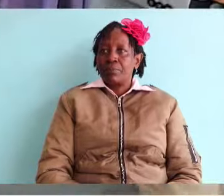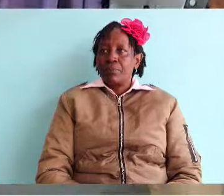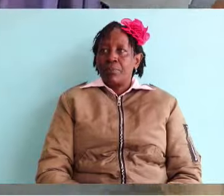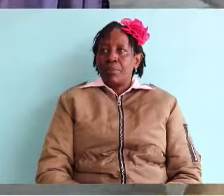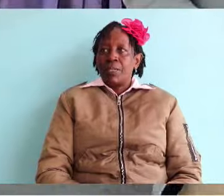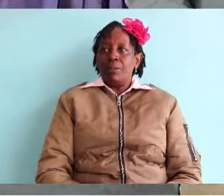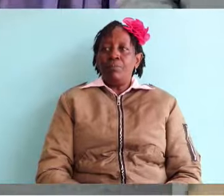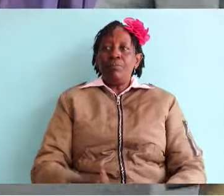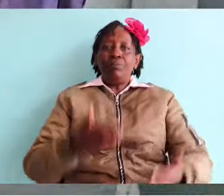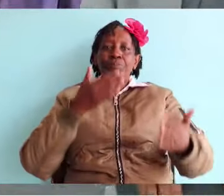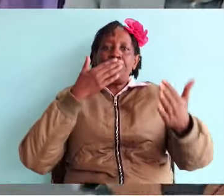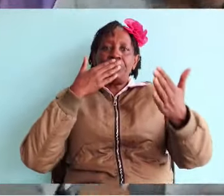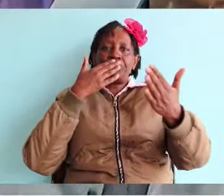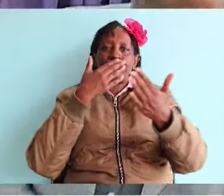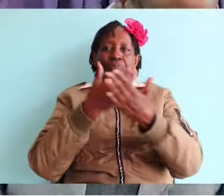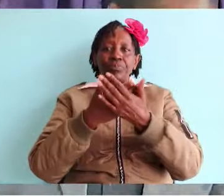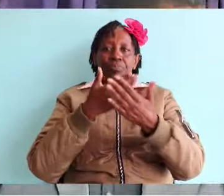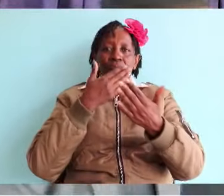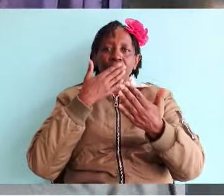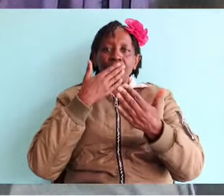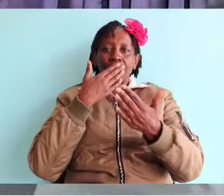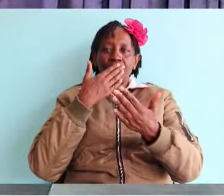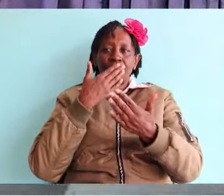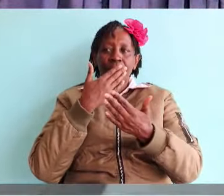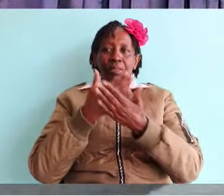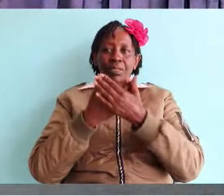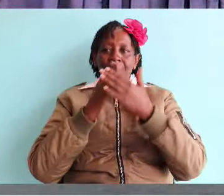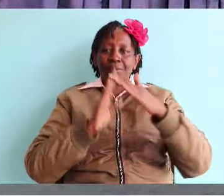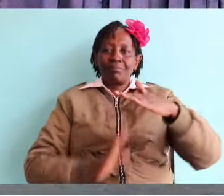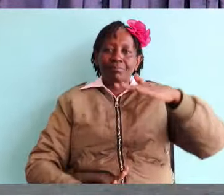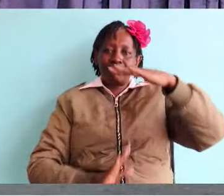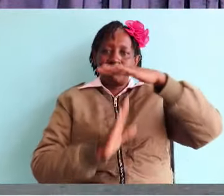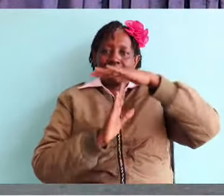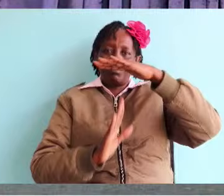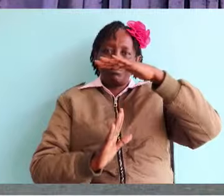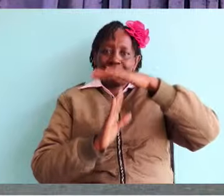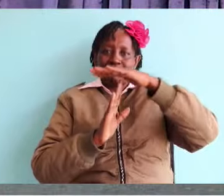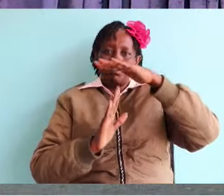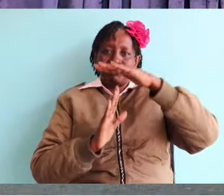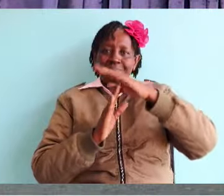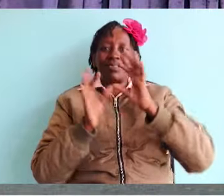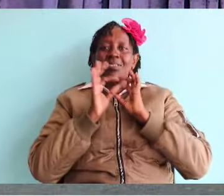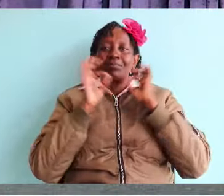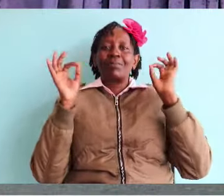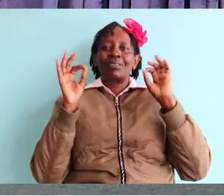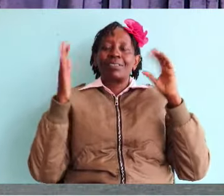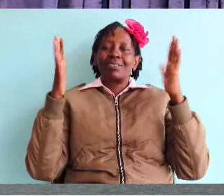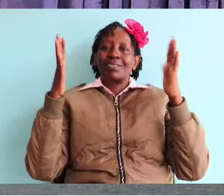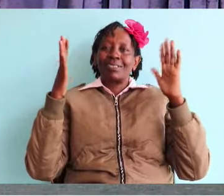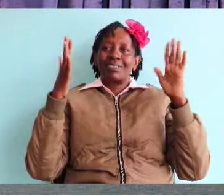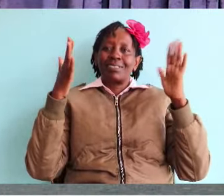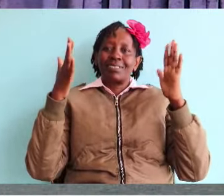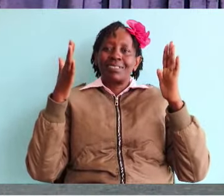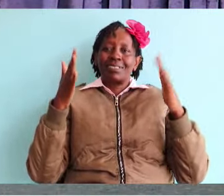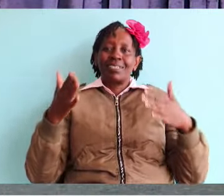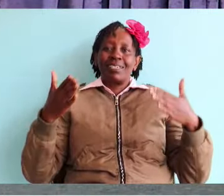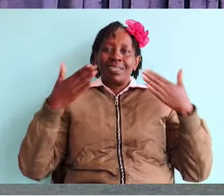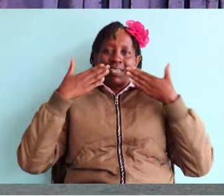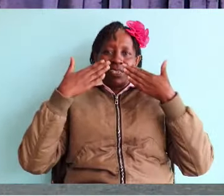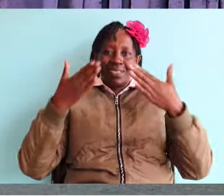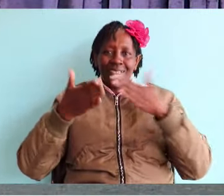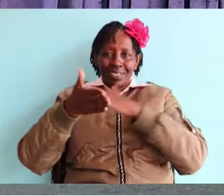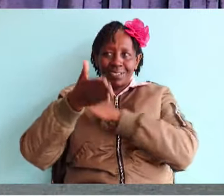Thank you so much, our senior pastor. Let's appreciate him. And also as we thank God for him